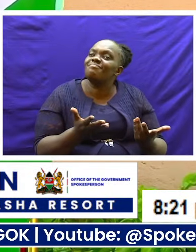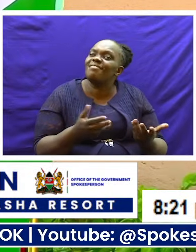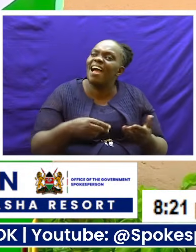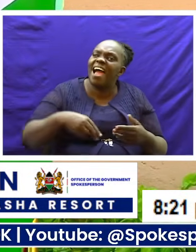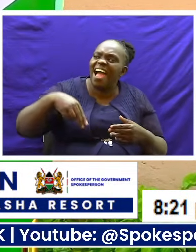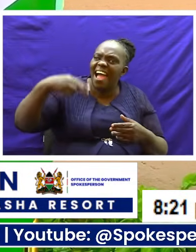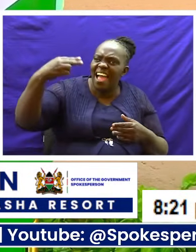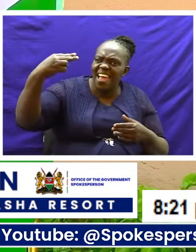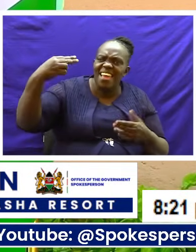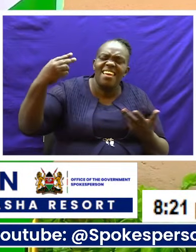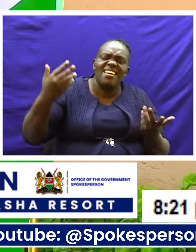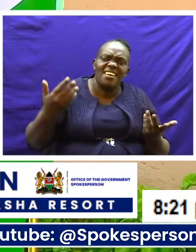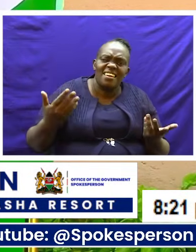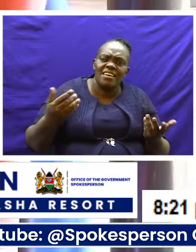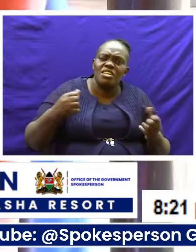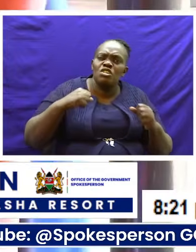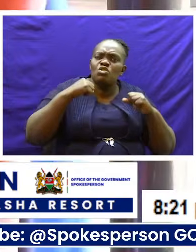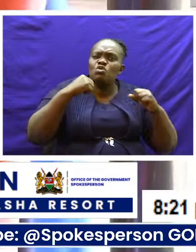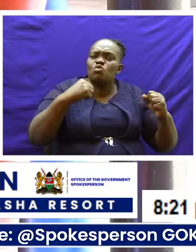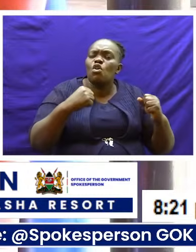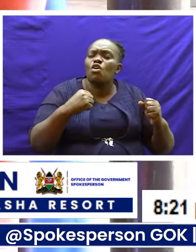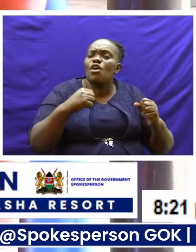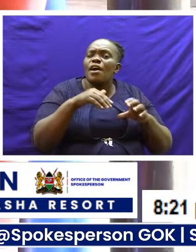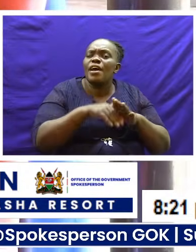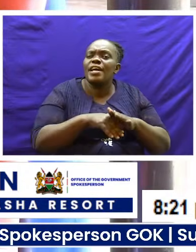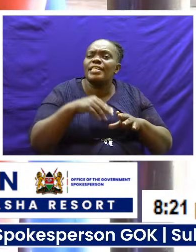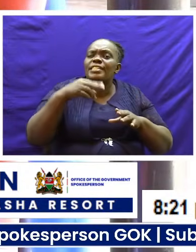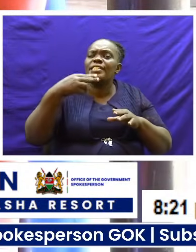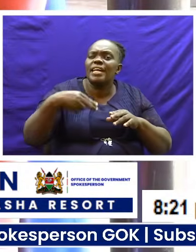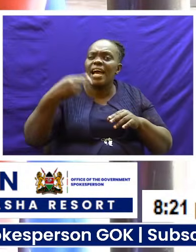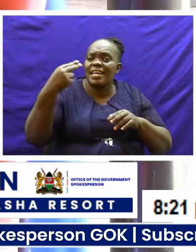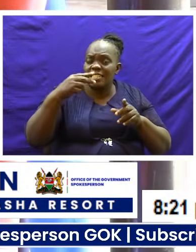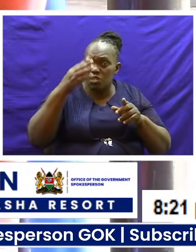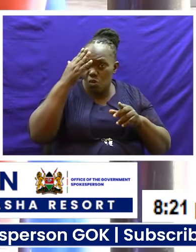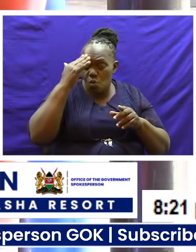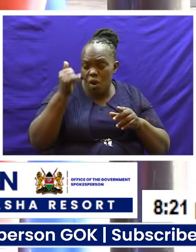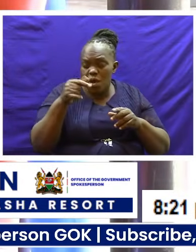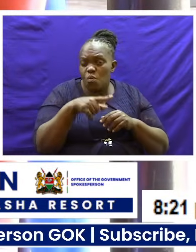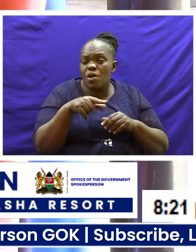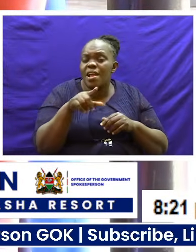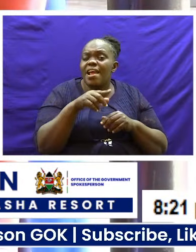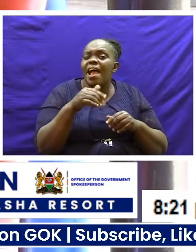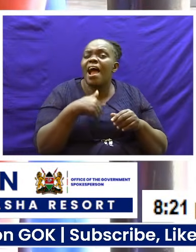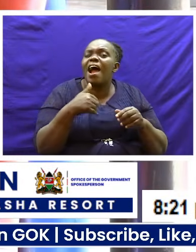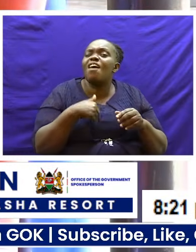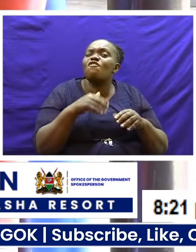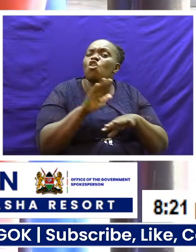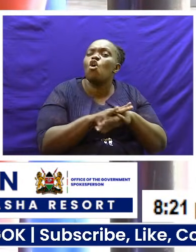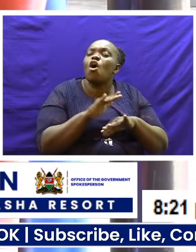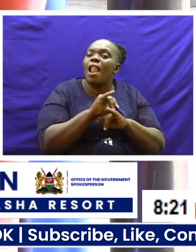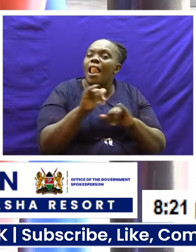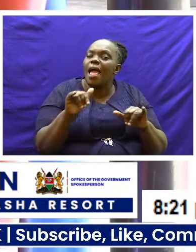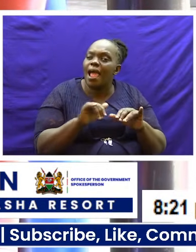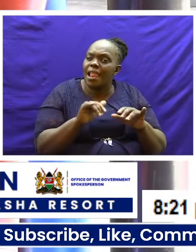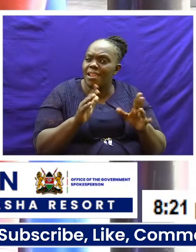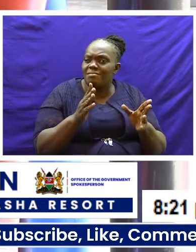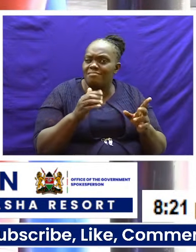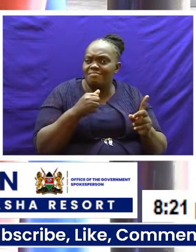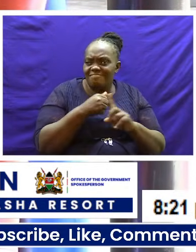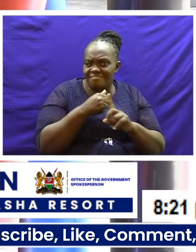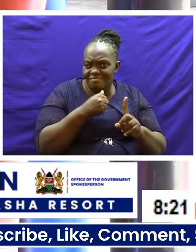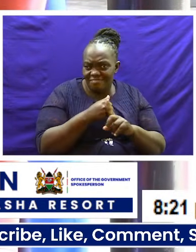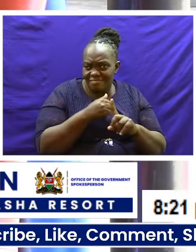high or strong in IT because we have an online platform. The platform